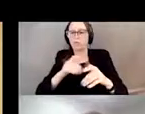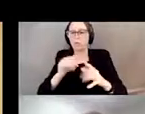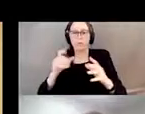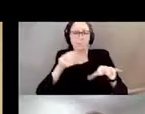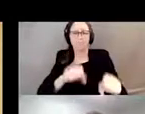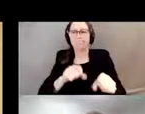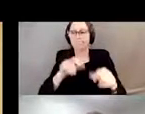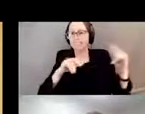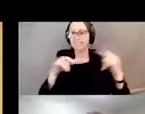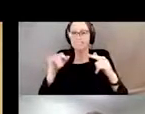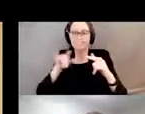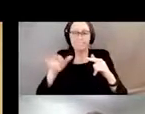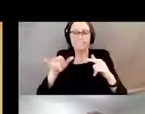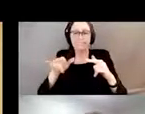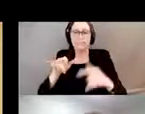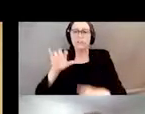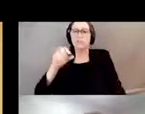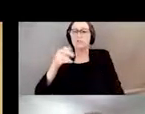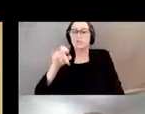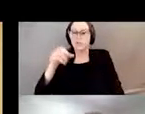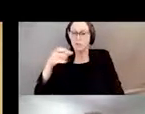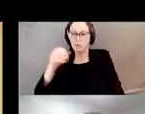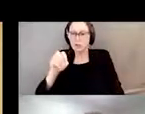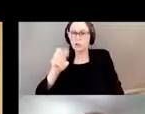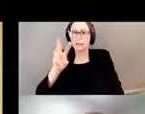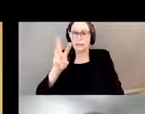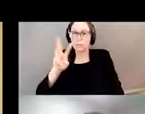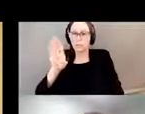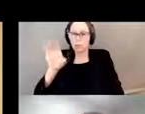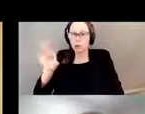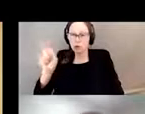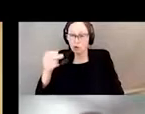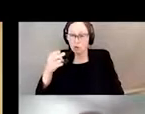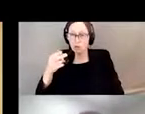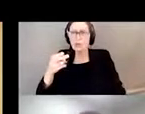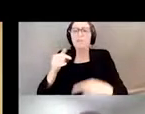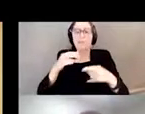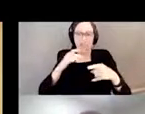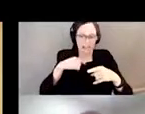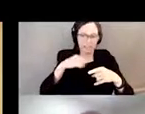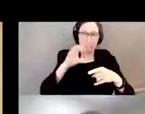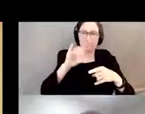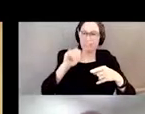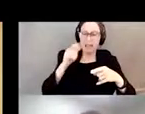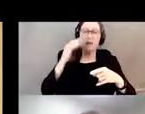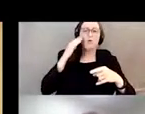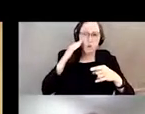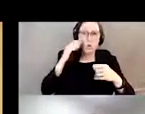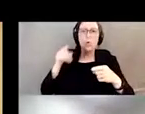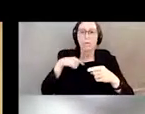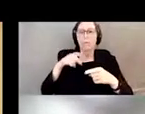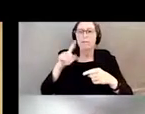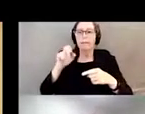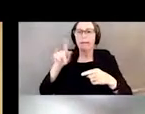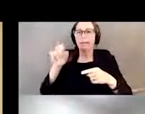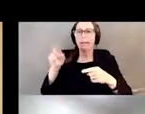The US President George W. Bush, the intelligence services knows that Al-Qaeda is hiding, okay, inside Afghanistan. He